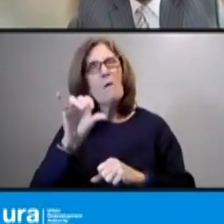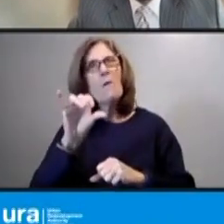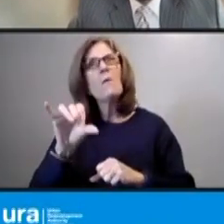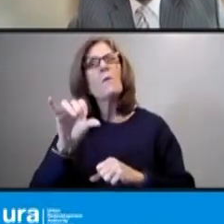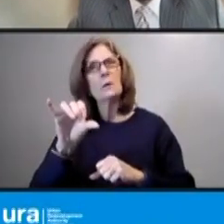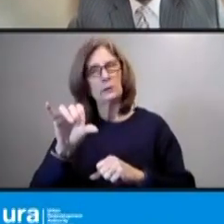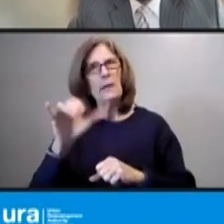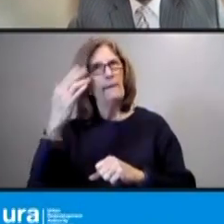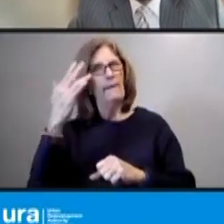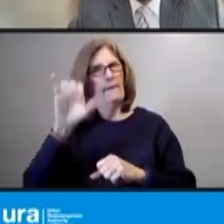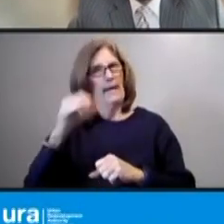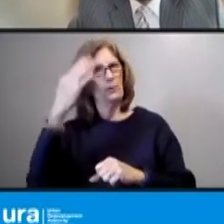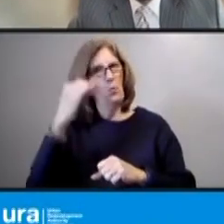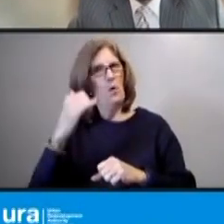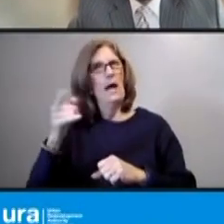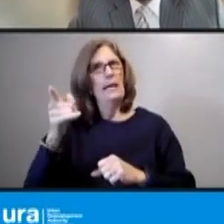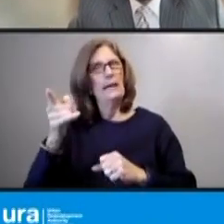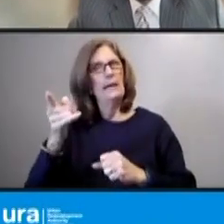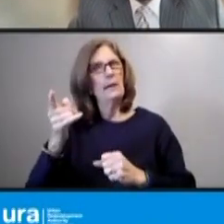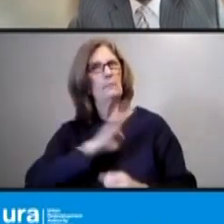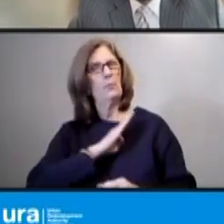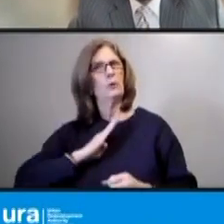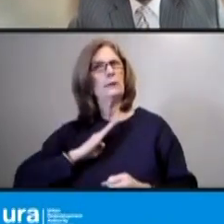by the board.